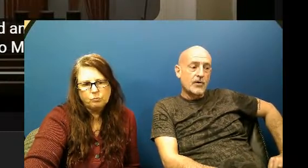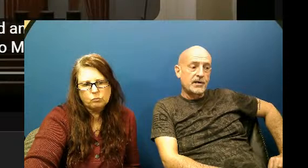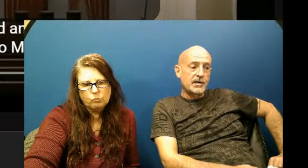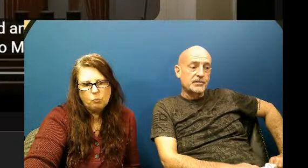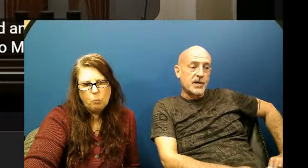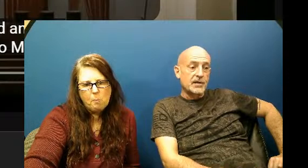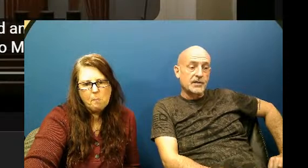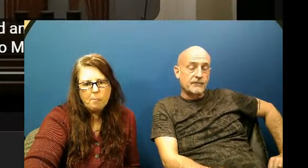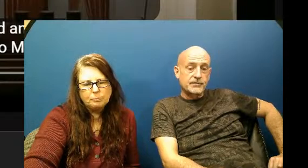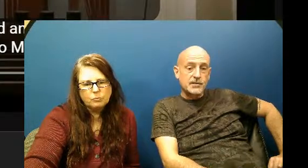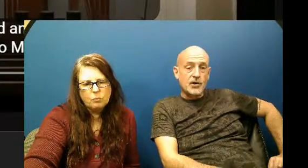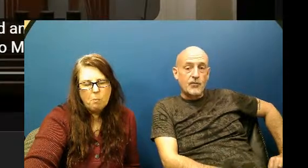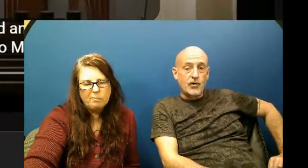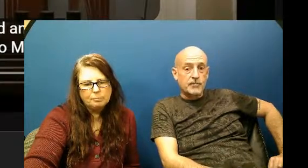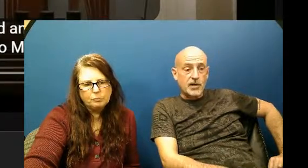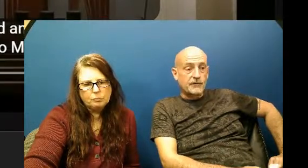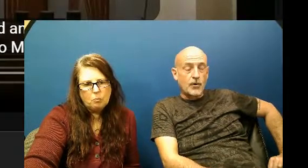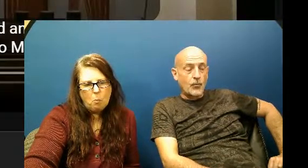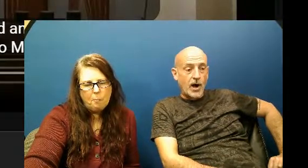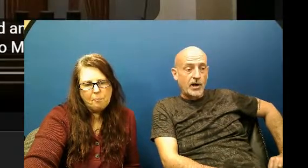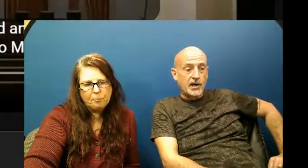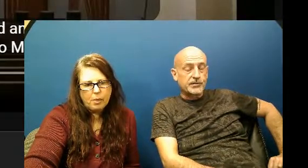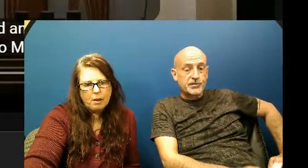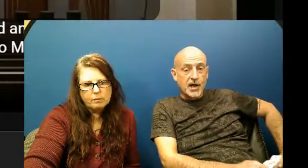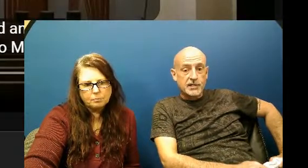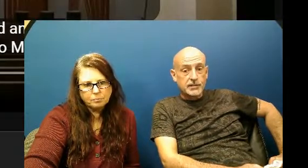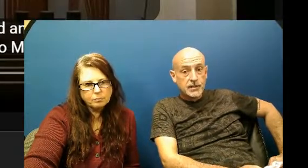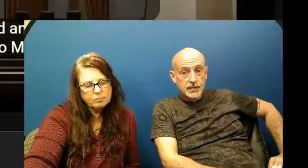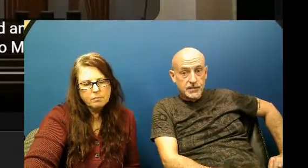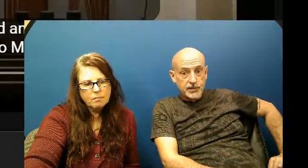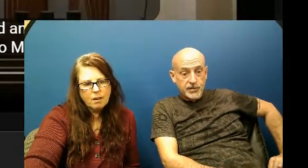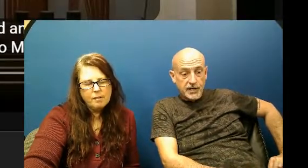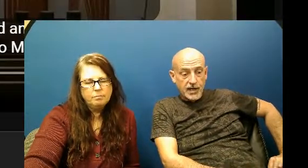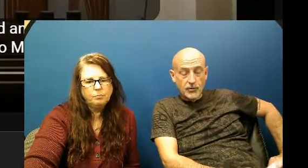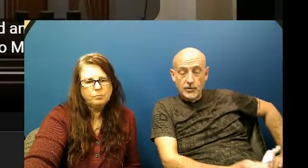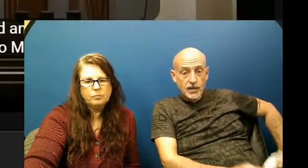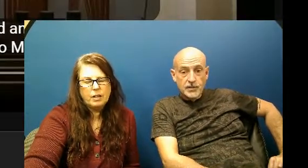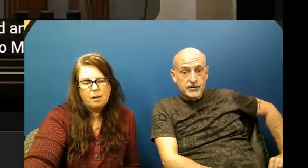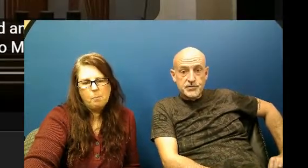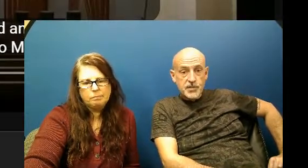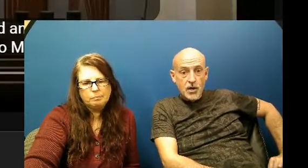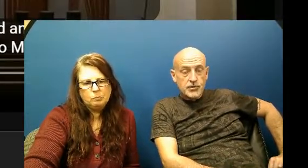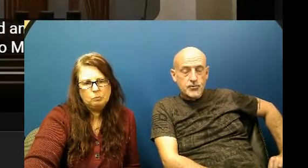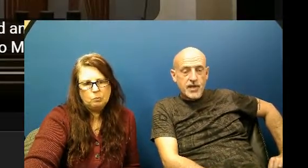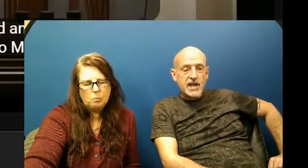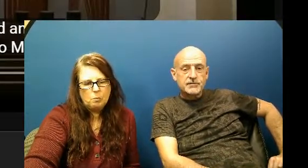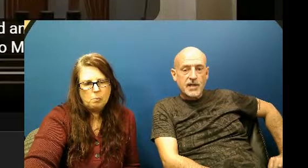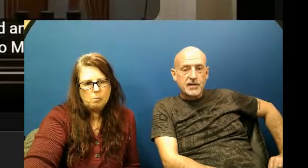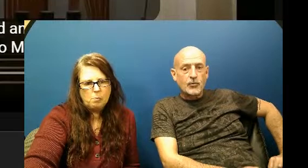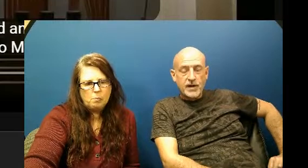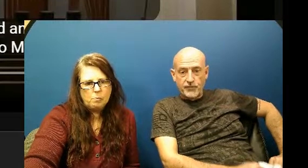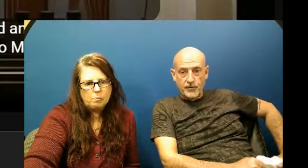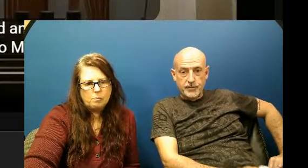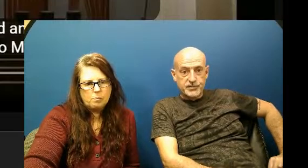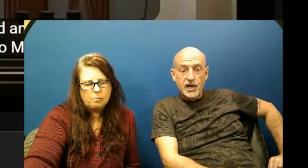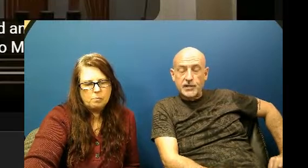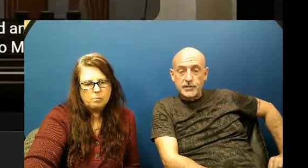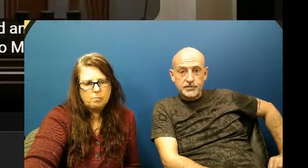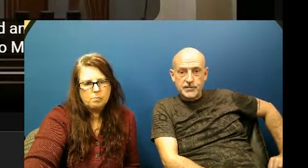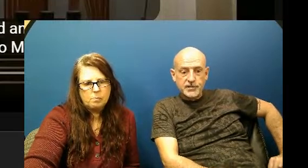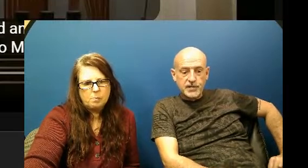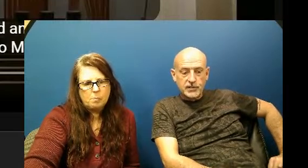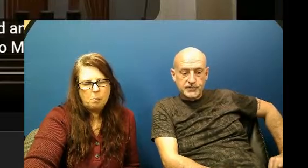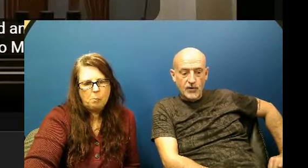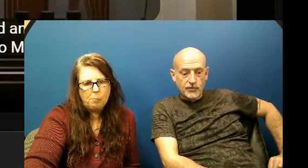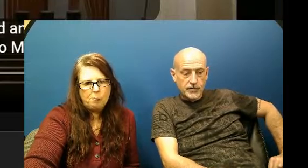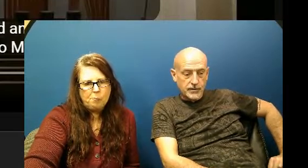it's already in China, if it's sent over a telephone wire and got to China, an internet cable, there's no, you can't take it away from them. It's done. It's